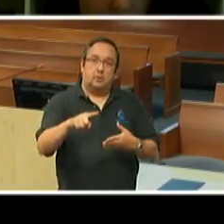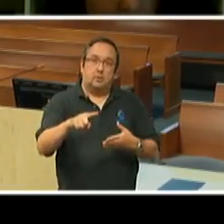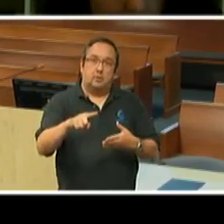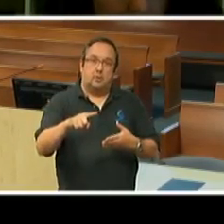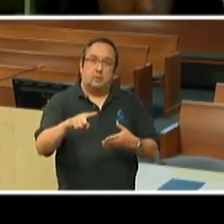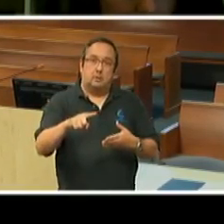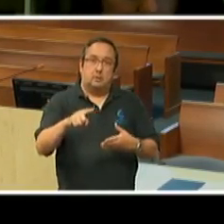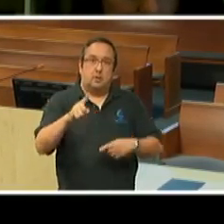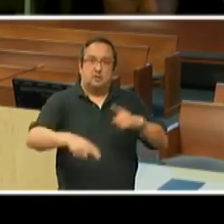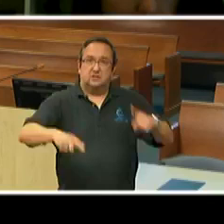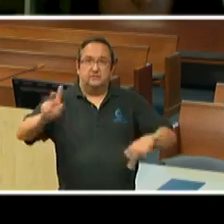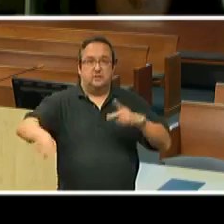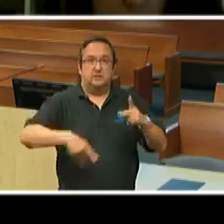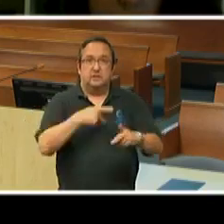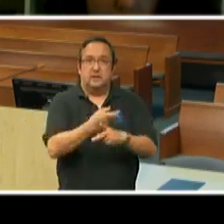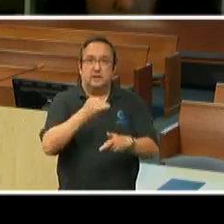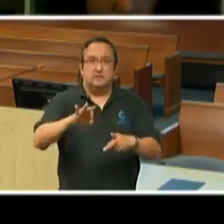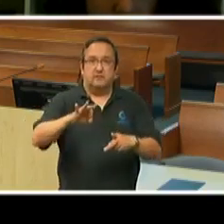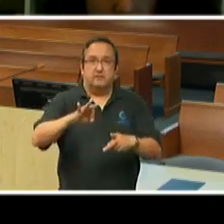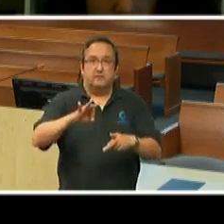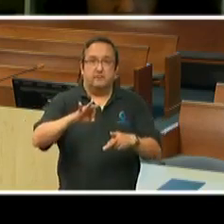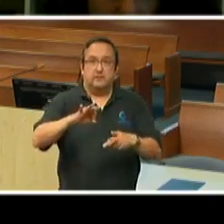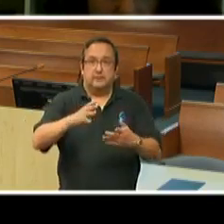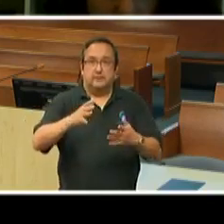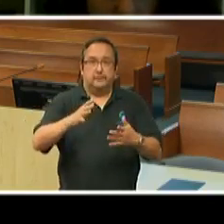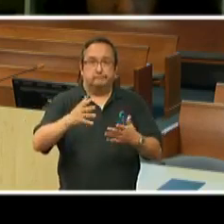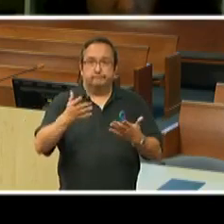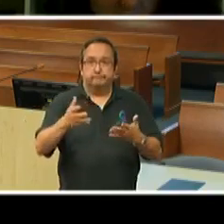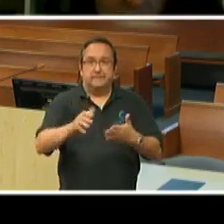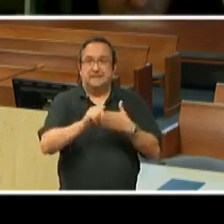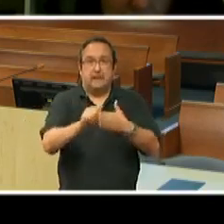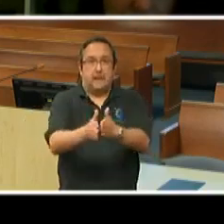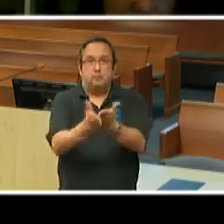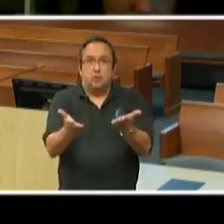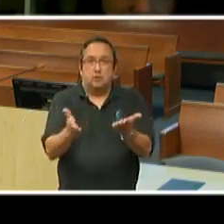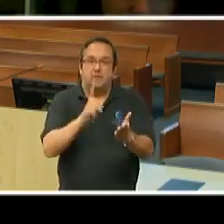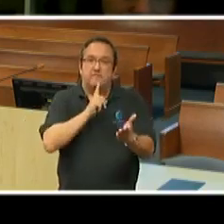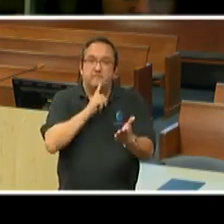all kinds of industries in here. And basically what they do is they categorize them into very